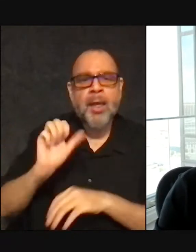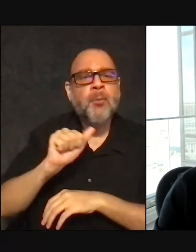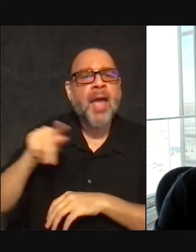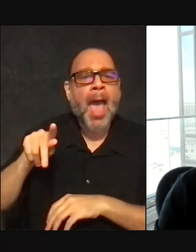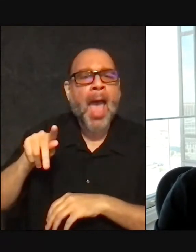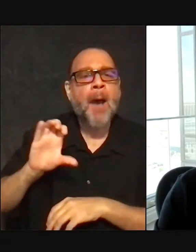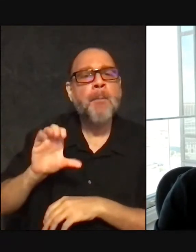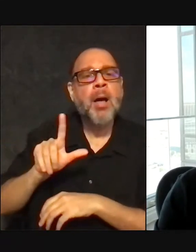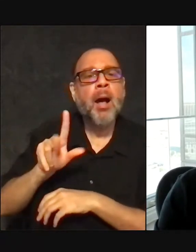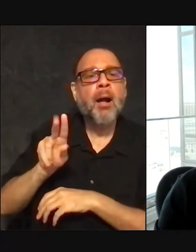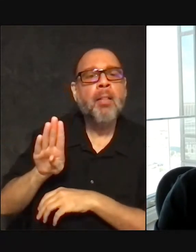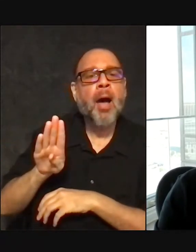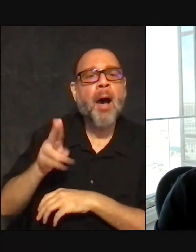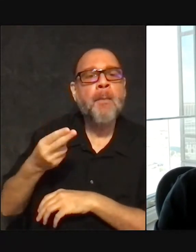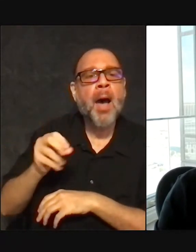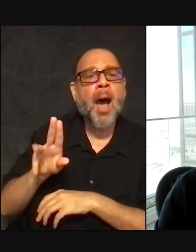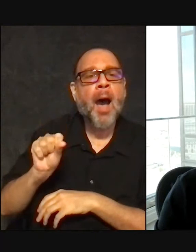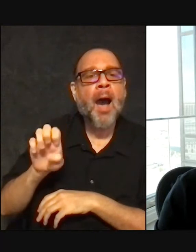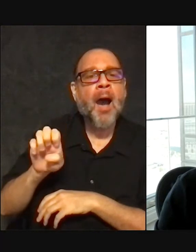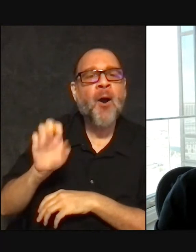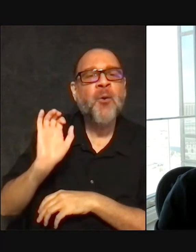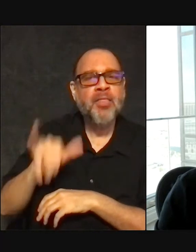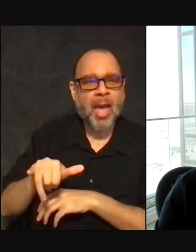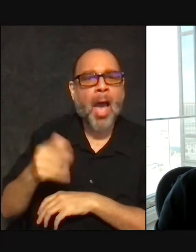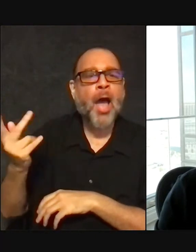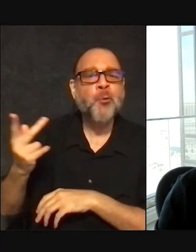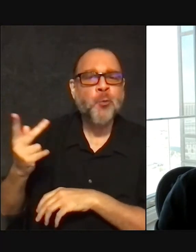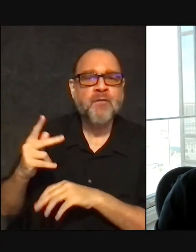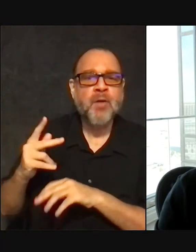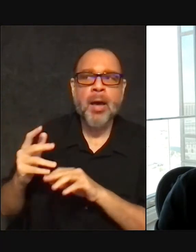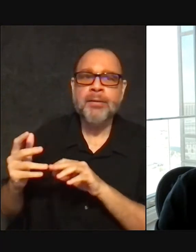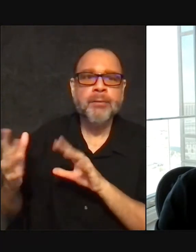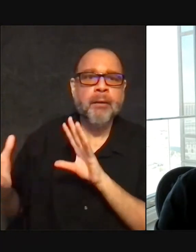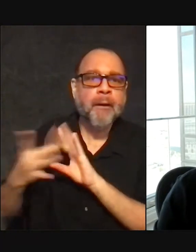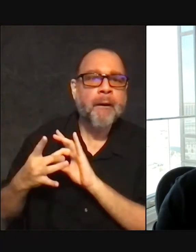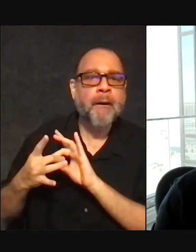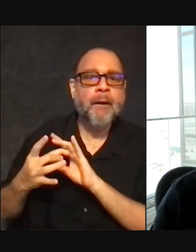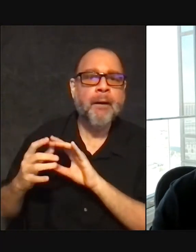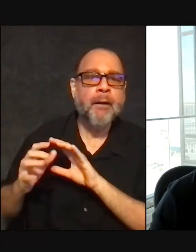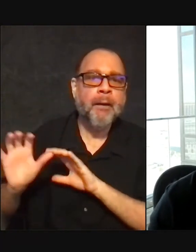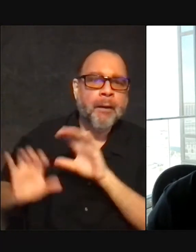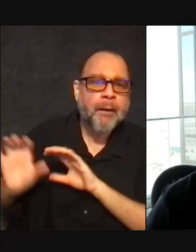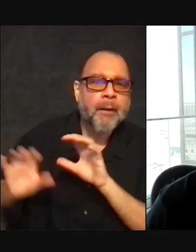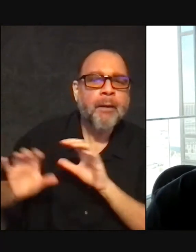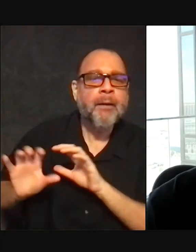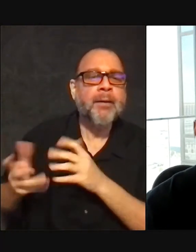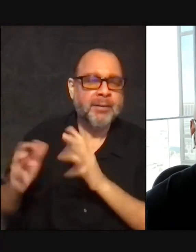Clubhouse, um, and Strong but possibility. that's how each other in person. Wow, I can't remember. Yeah,